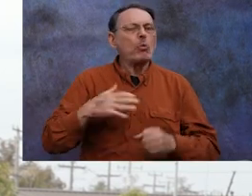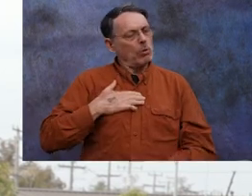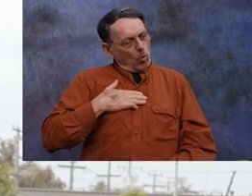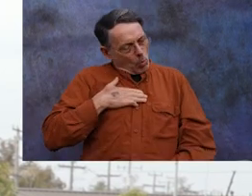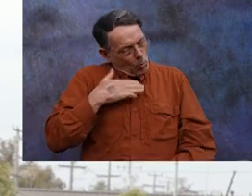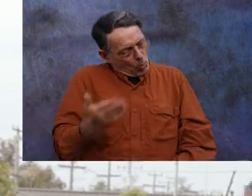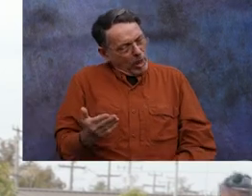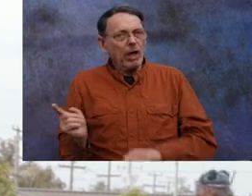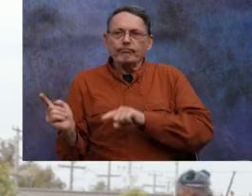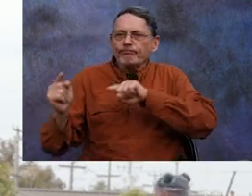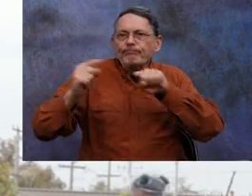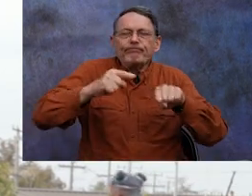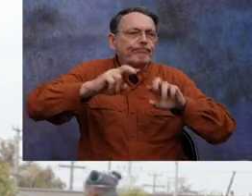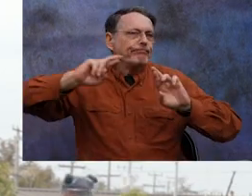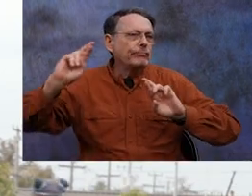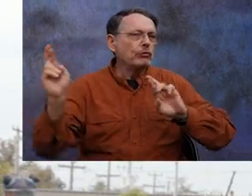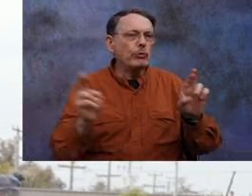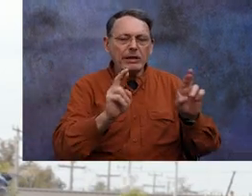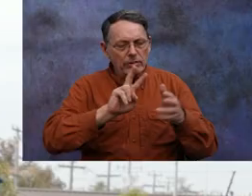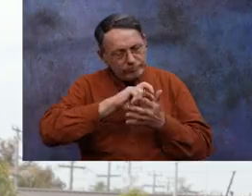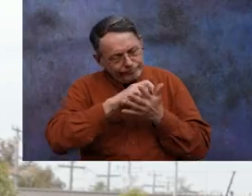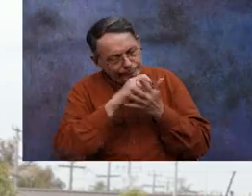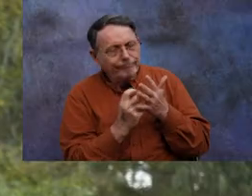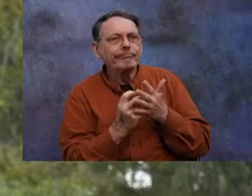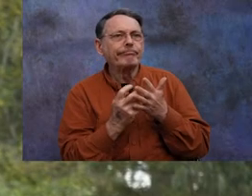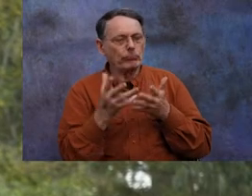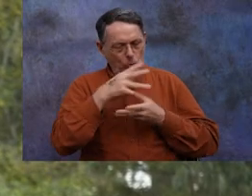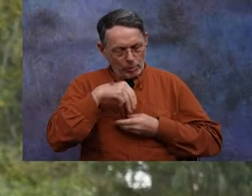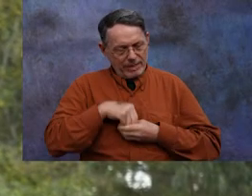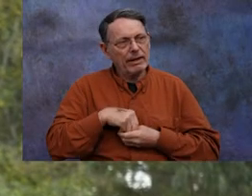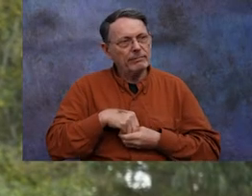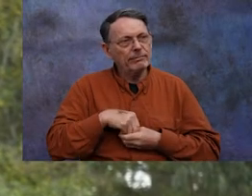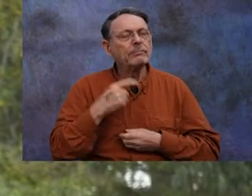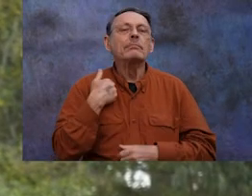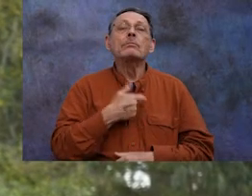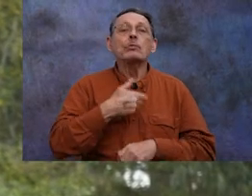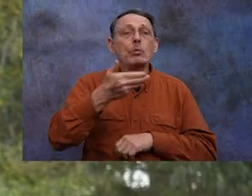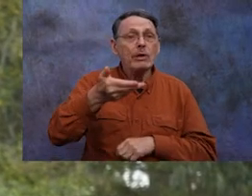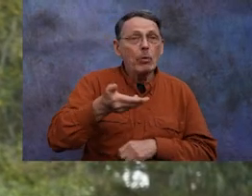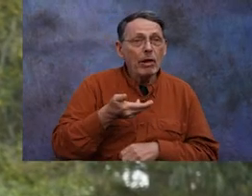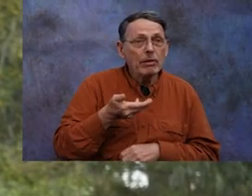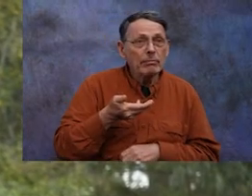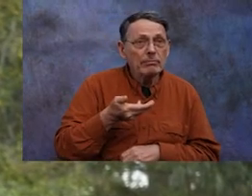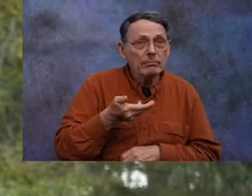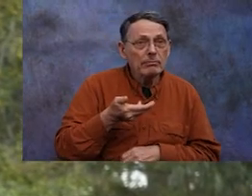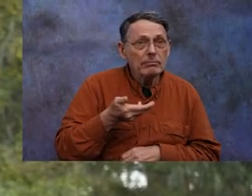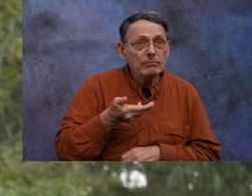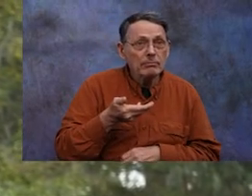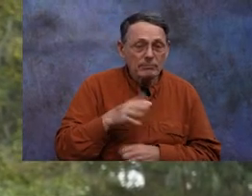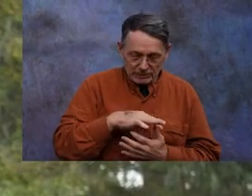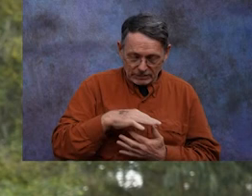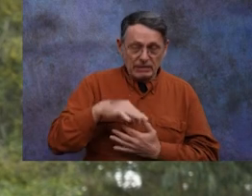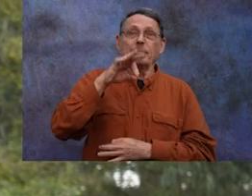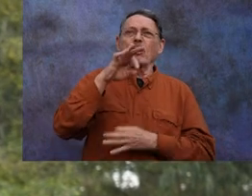willing and ready, ready to go deep within. We welcome the spirits